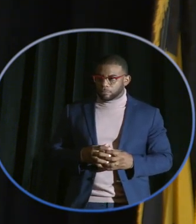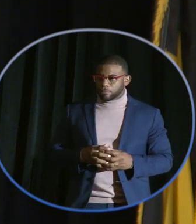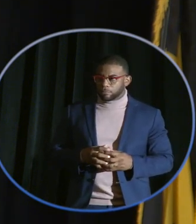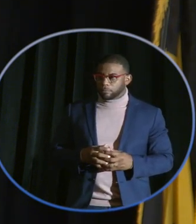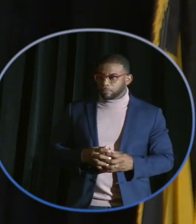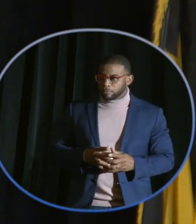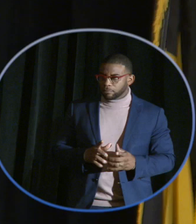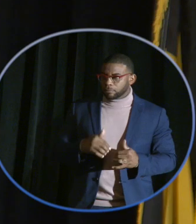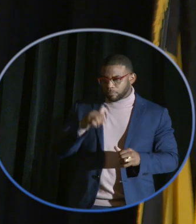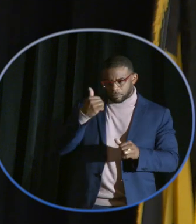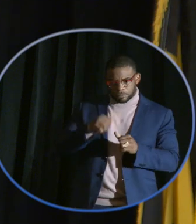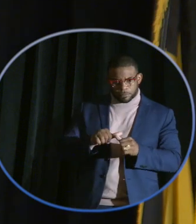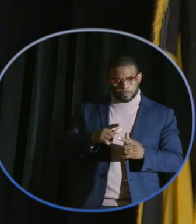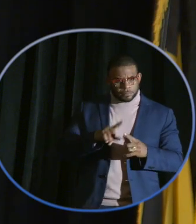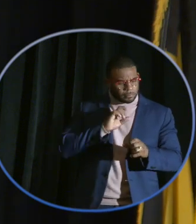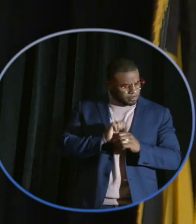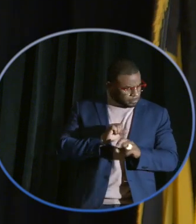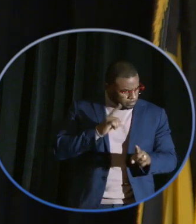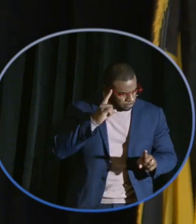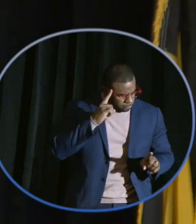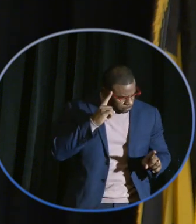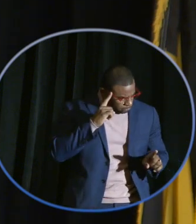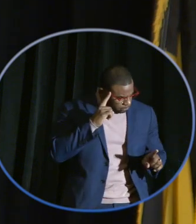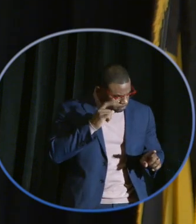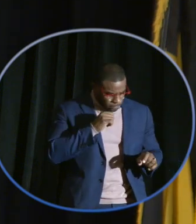I'm going to bring up I think